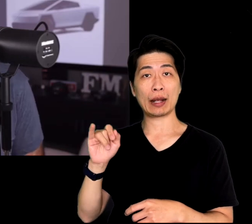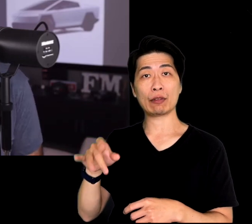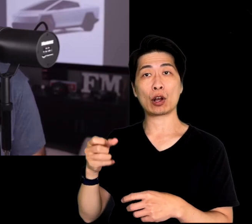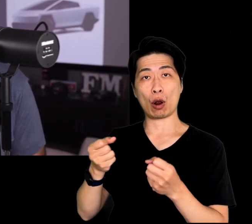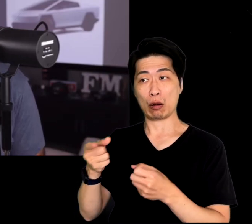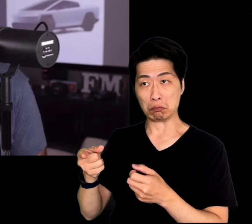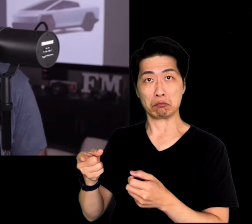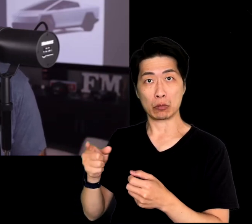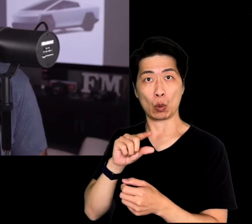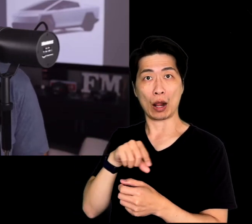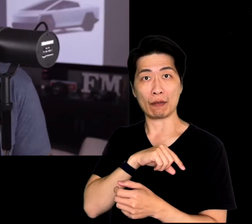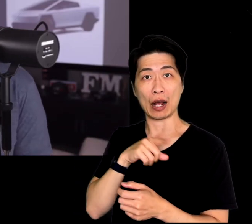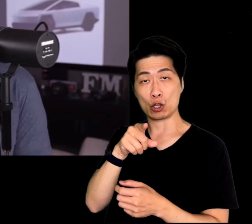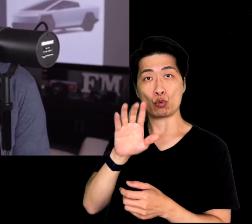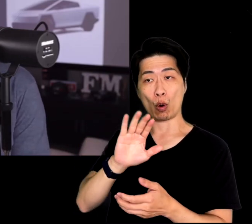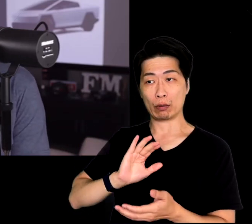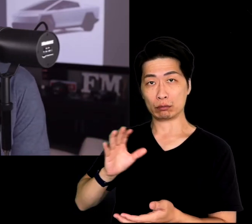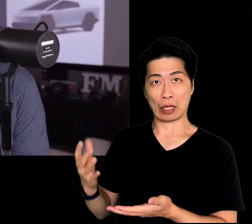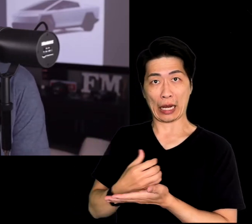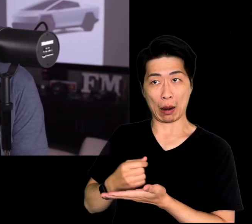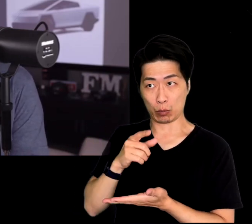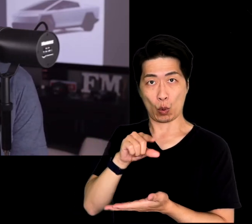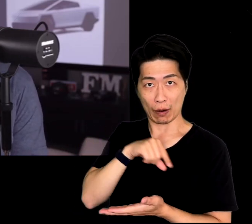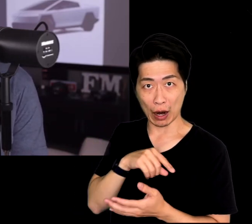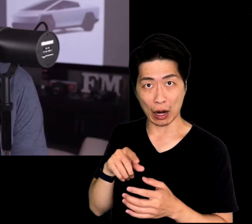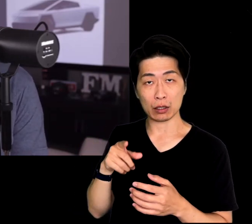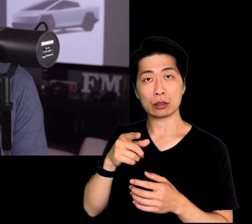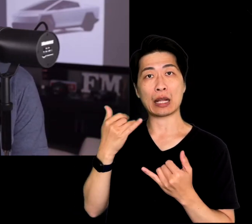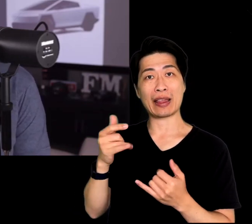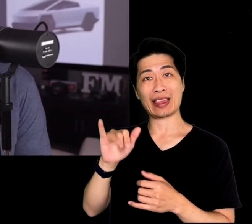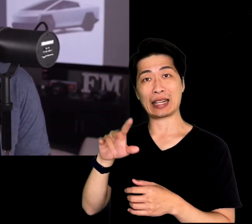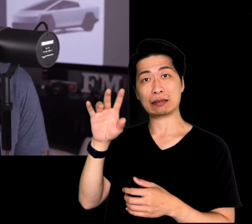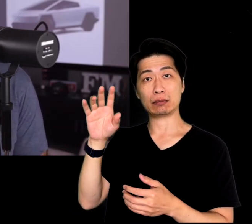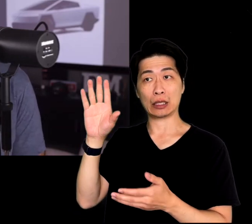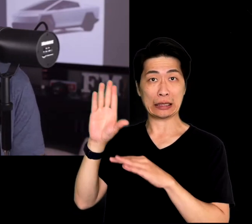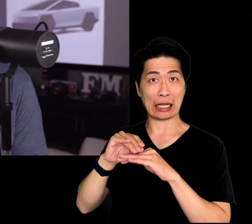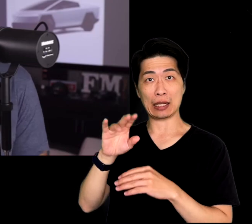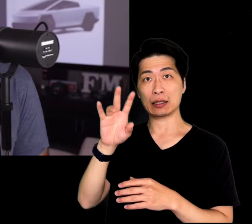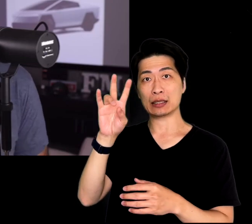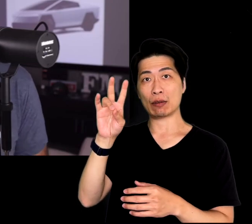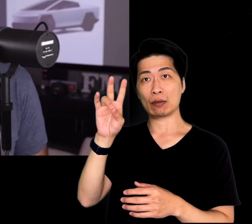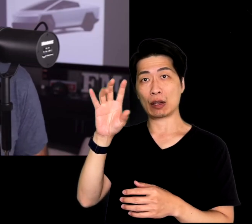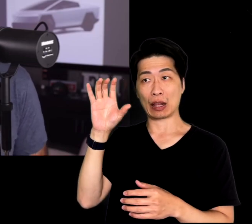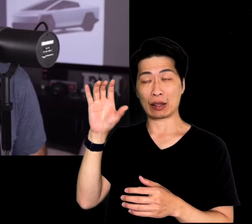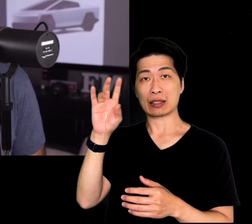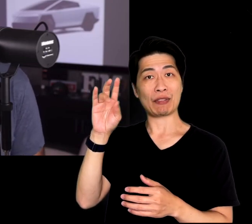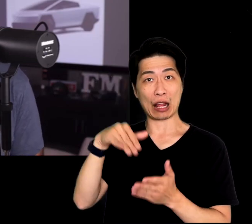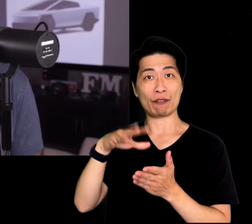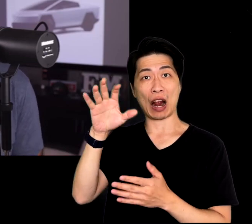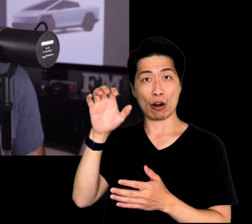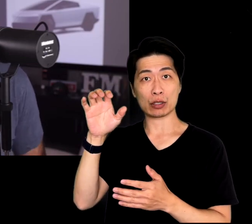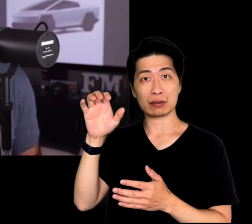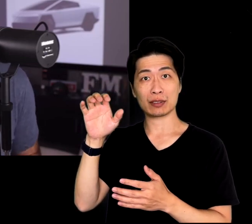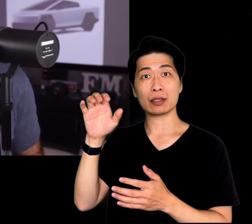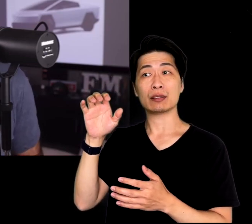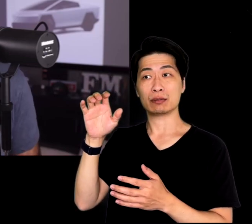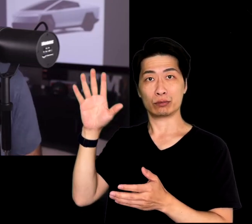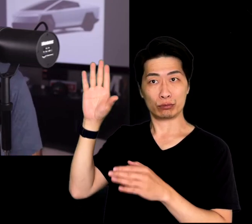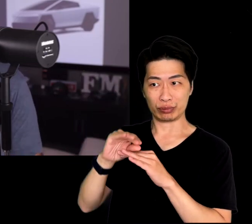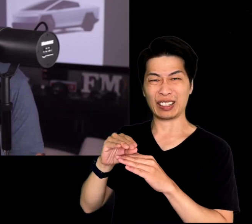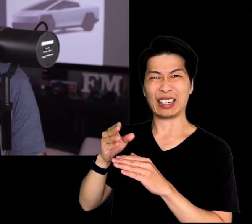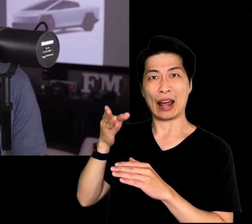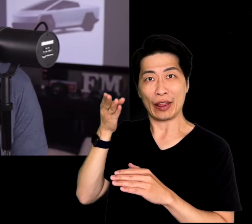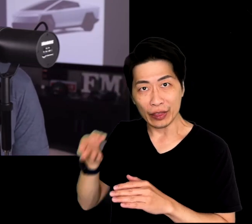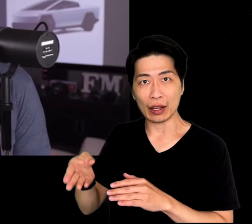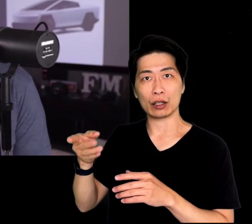your income qualifies as well, you can now take that discount at point of sale. So when you go buy an electric vehicle from a dealer or Tesla or